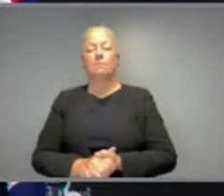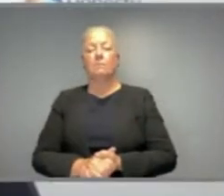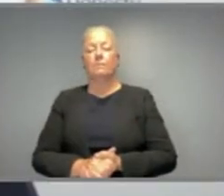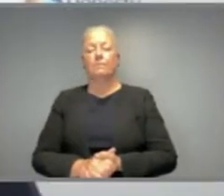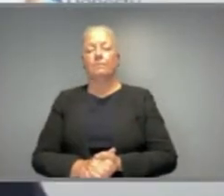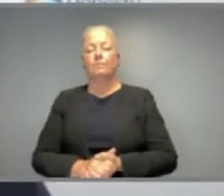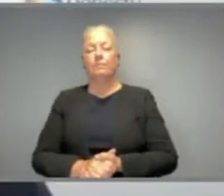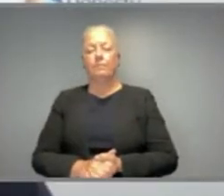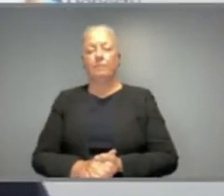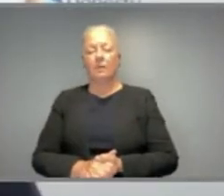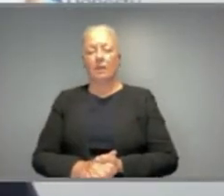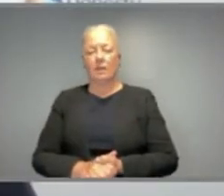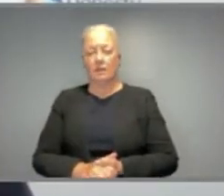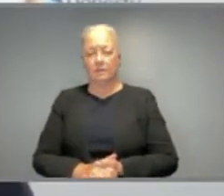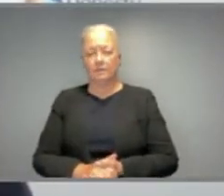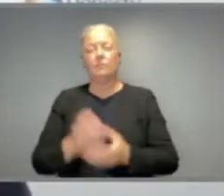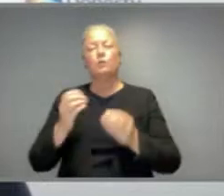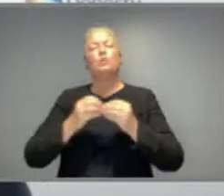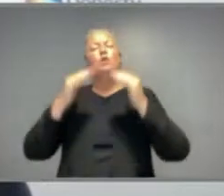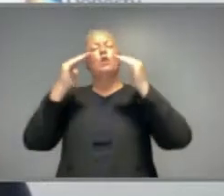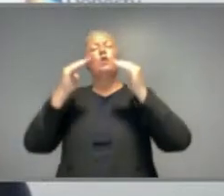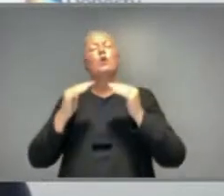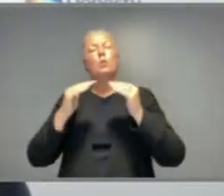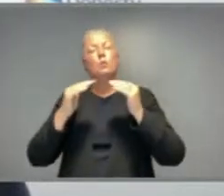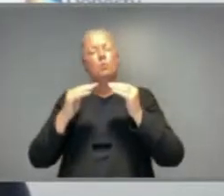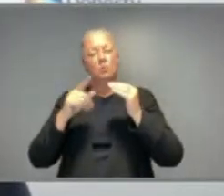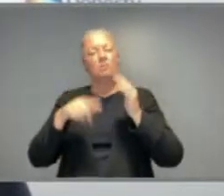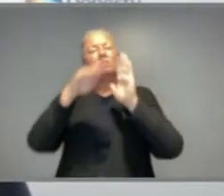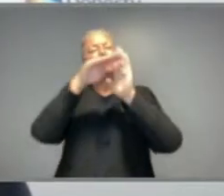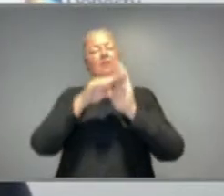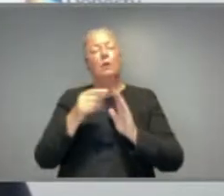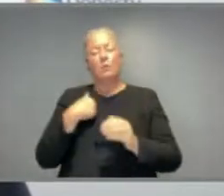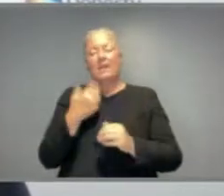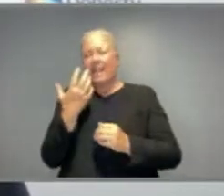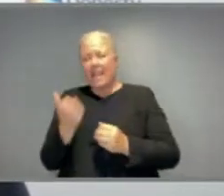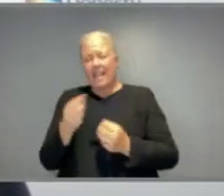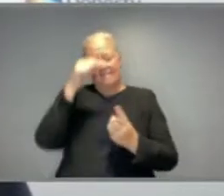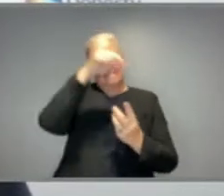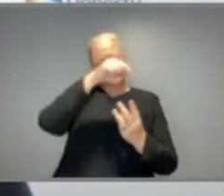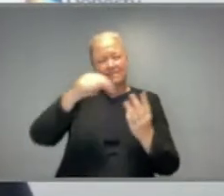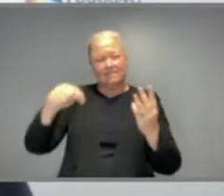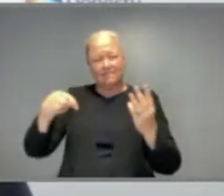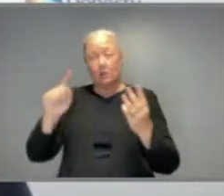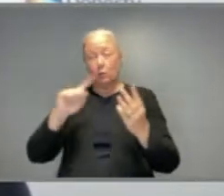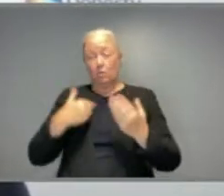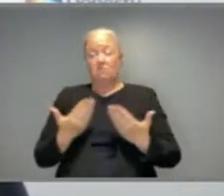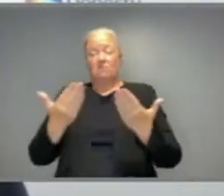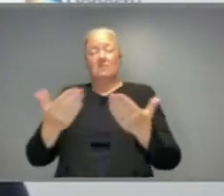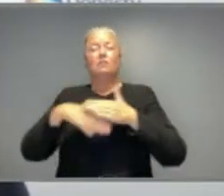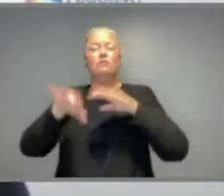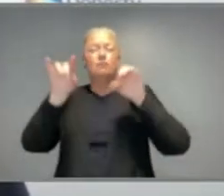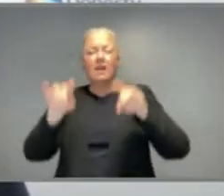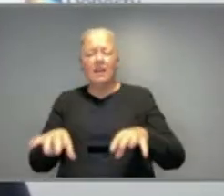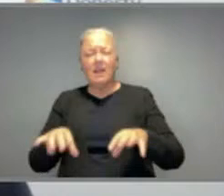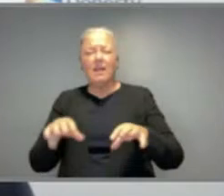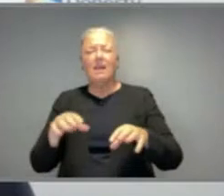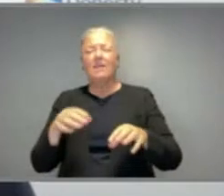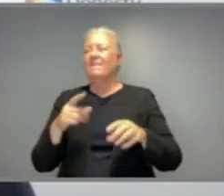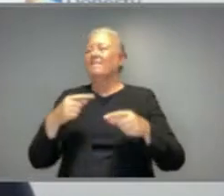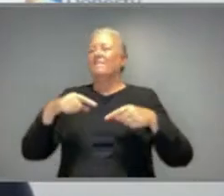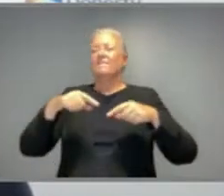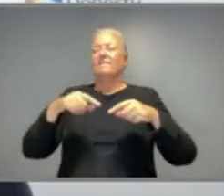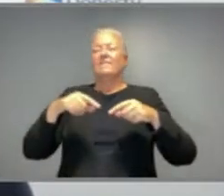So on the low restrictions, these are basically bundles of interventions that have been applied in Australia according to different strengths of